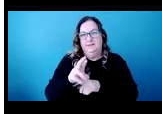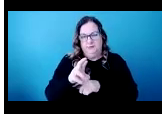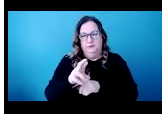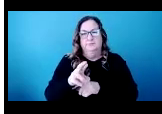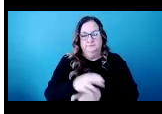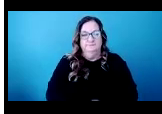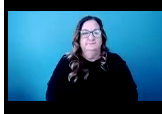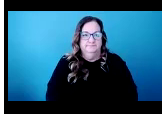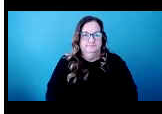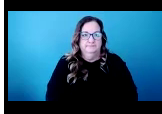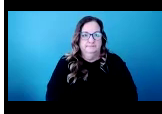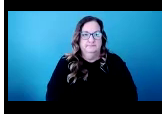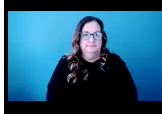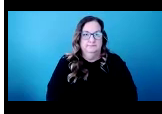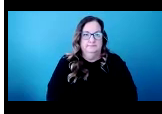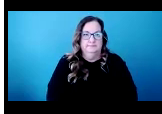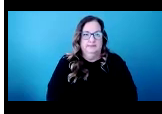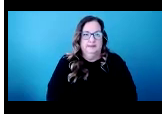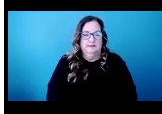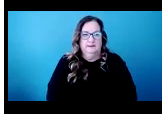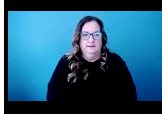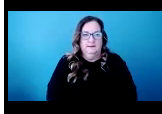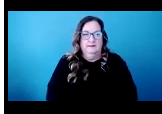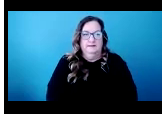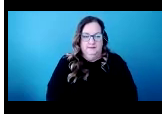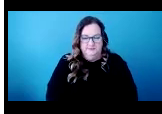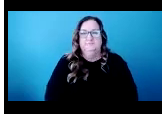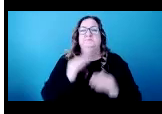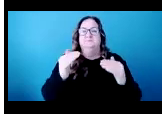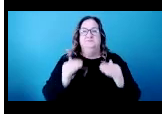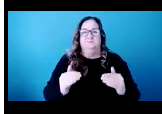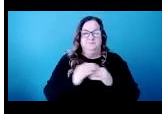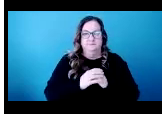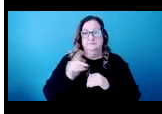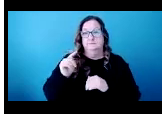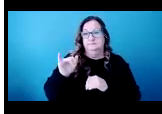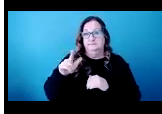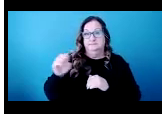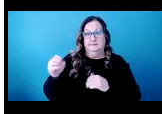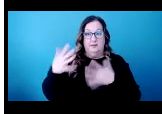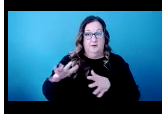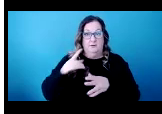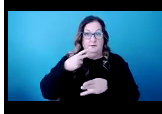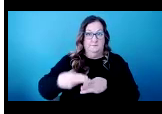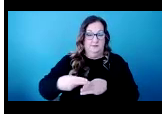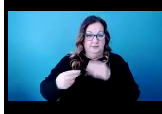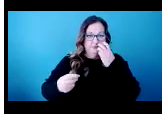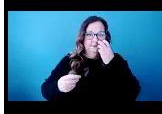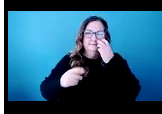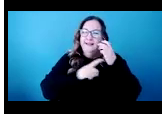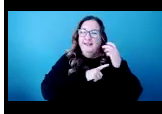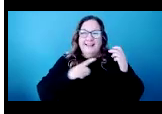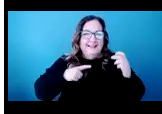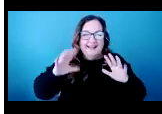So as Tylee kind of mentioned before, the legislators don't know everything. They are